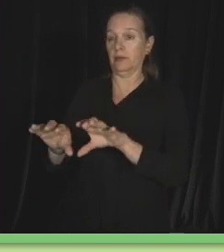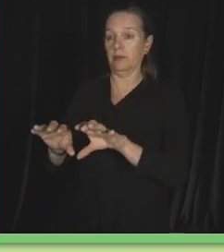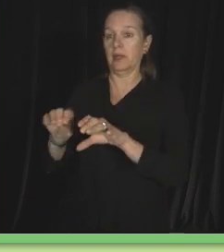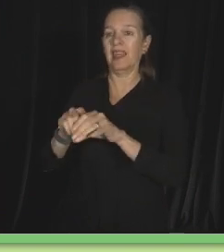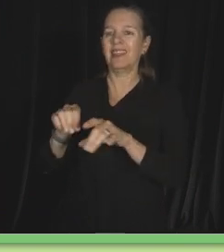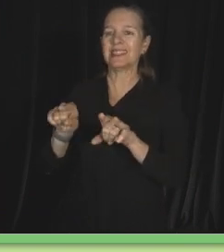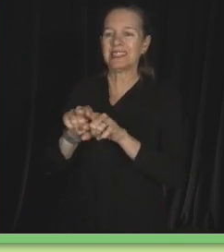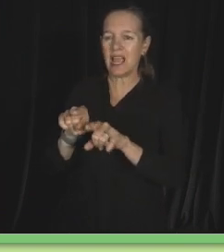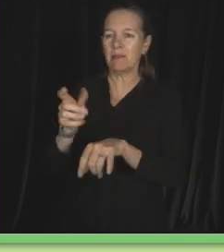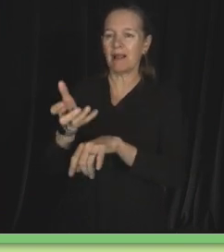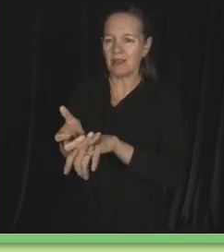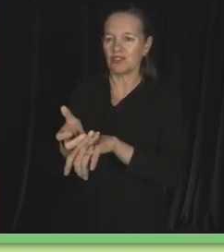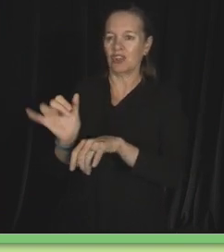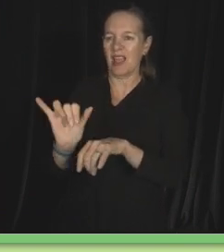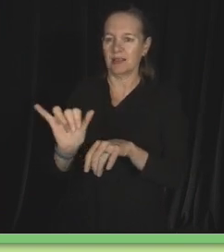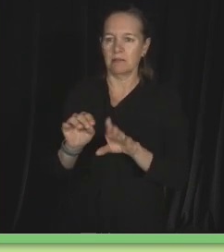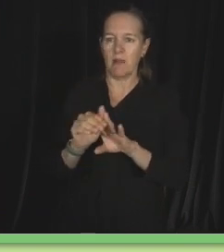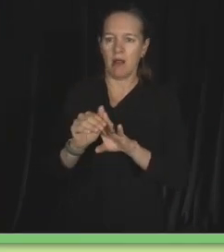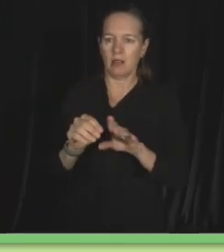as the models themselves.